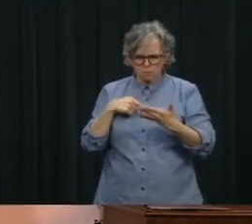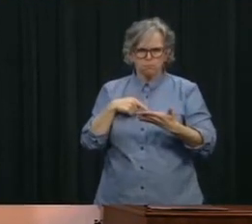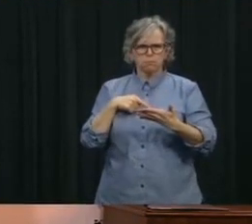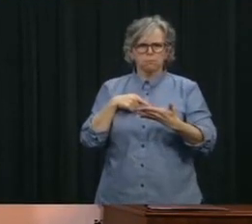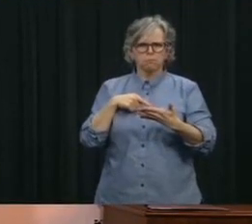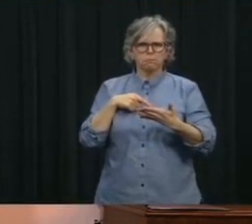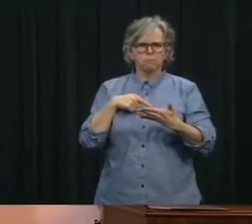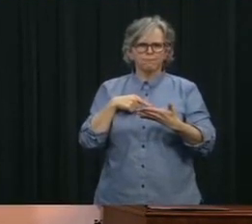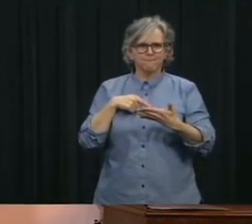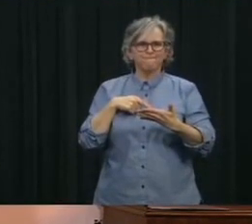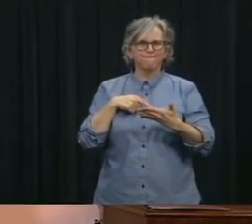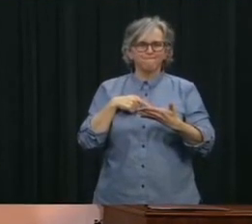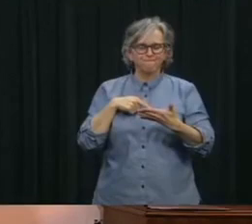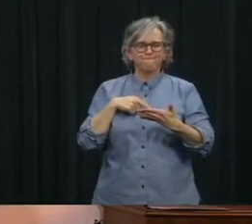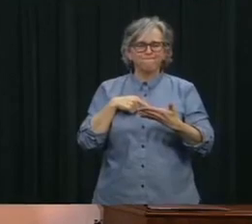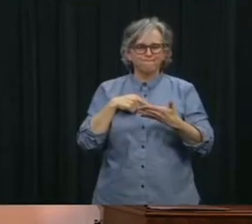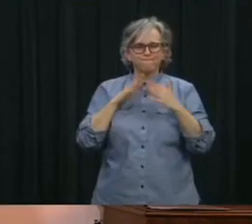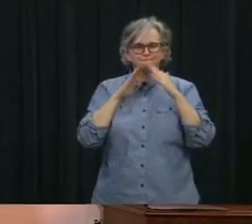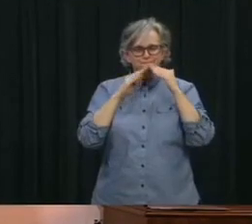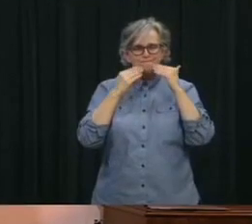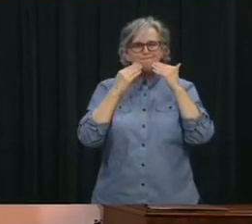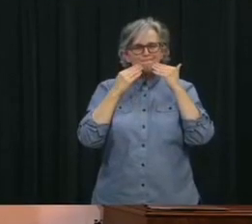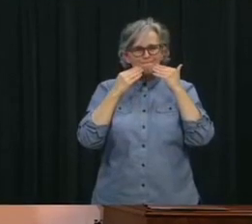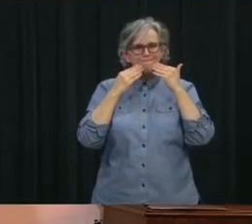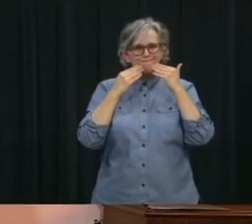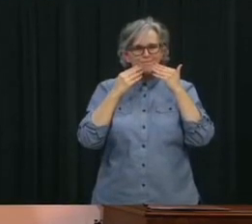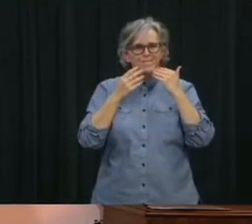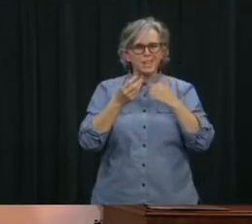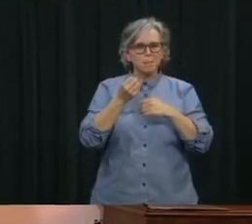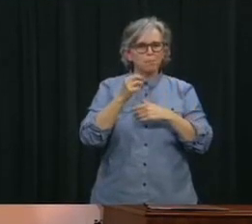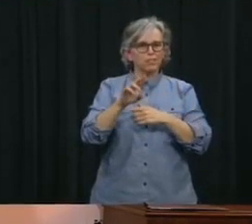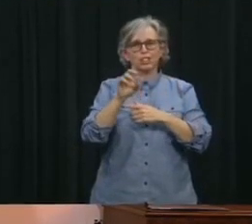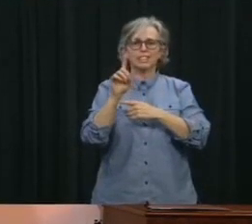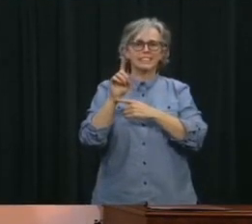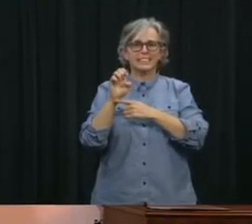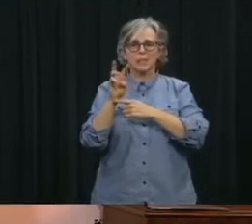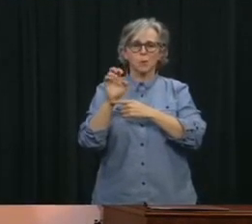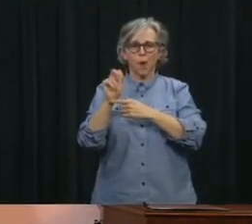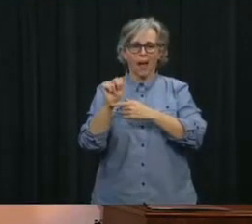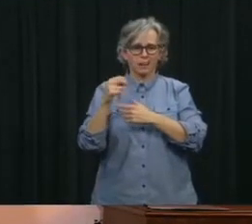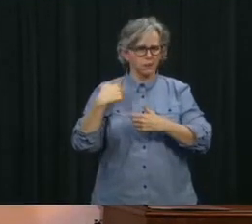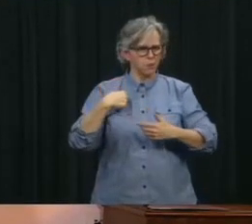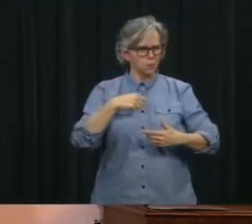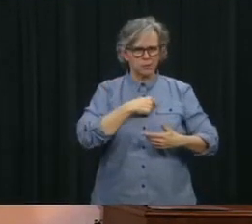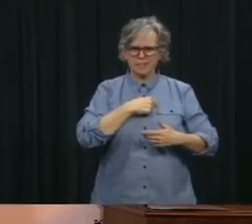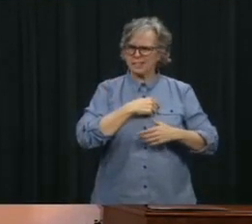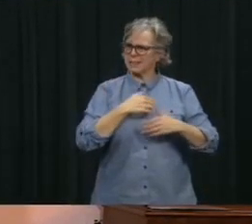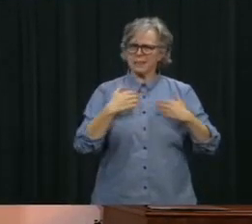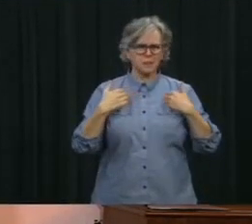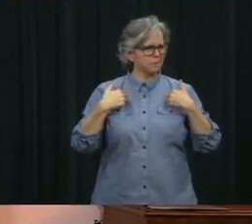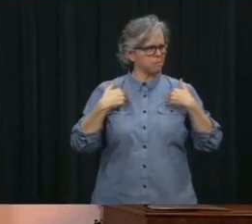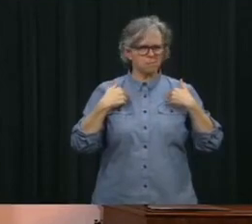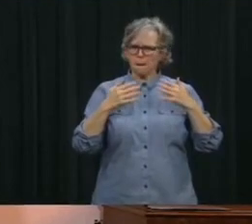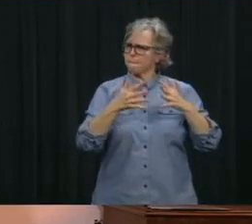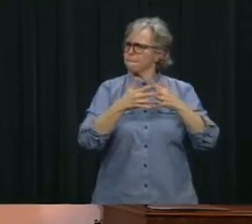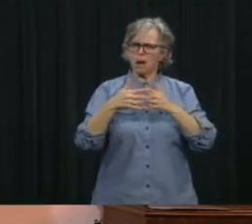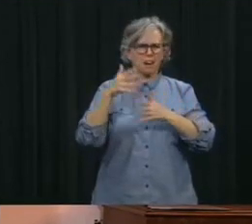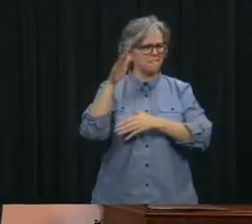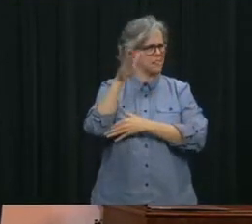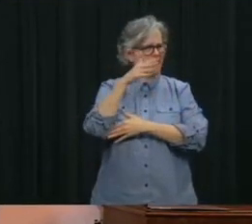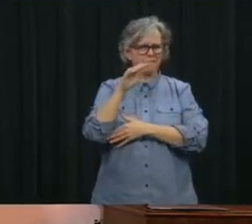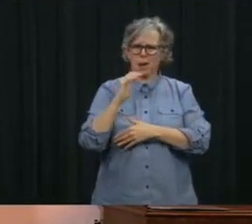make me smile. Let me read it. Mr. DeWine, we do not have an American flag to hang outside our